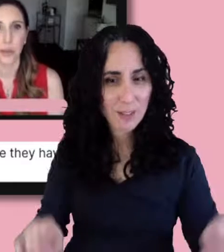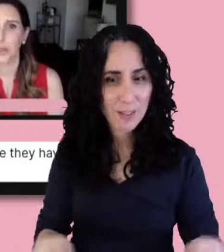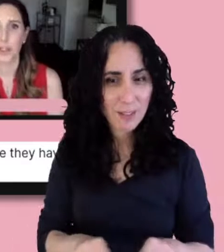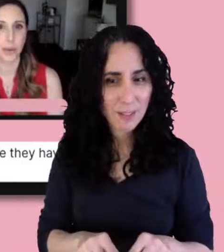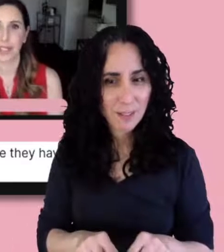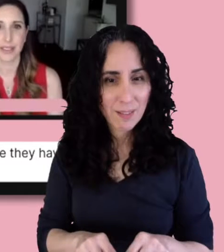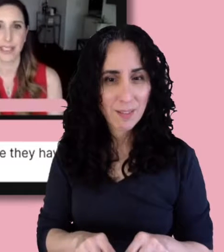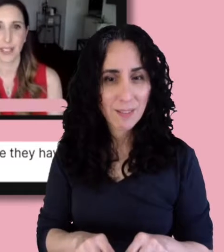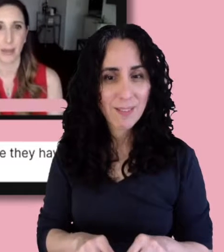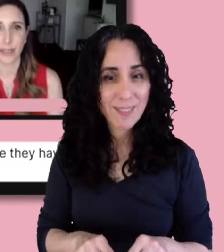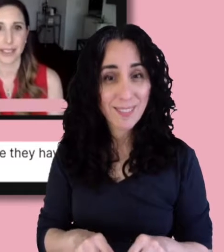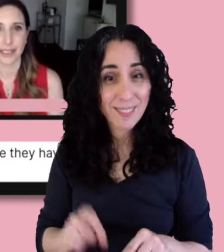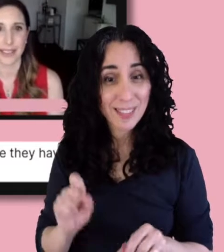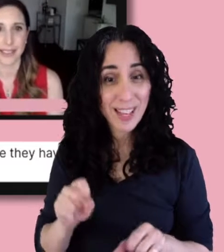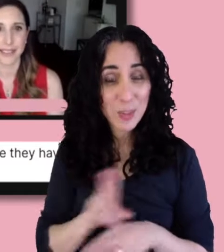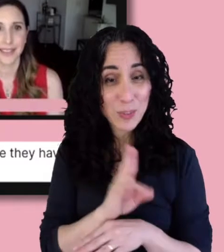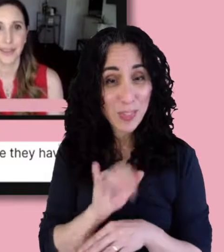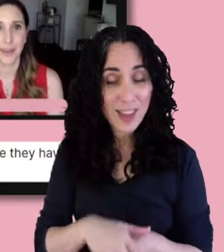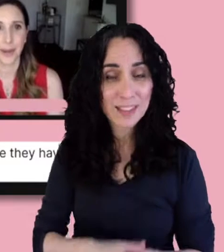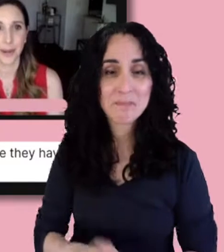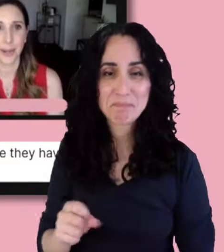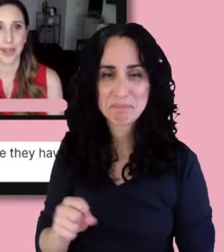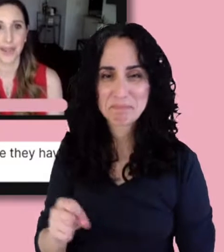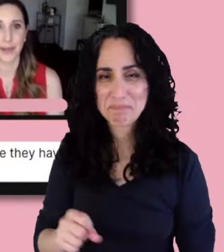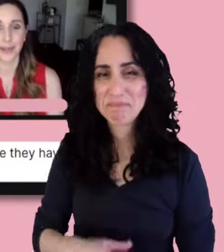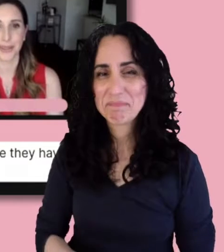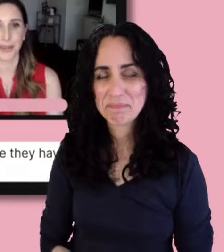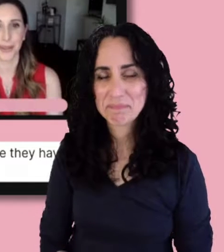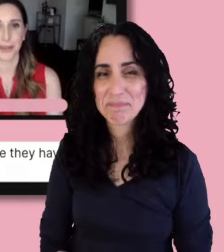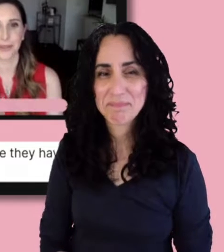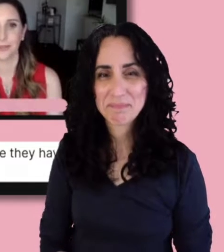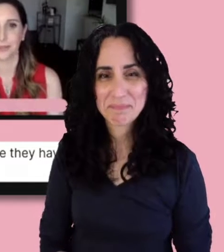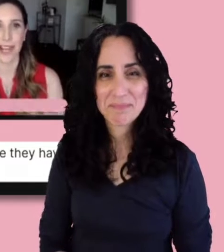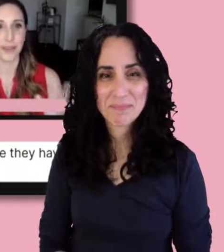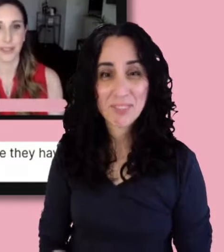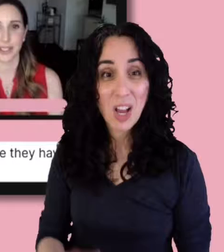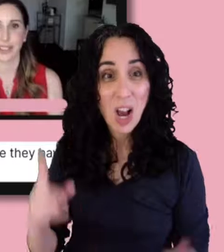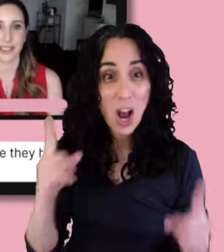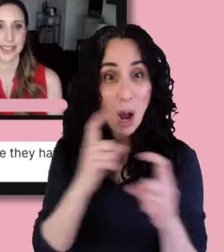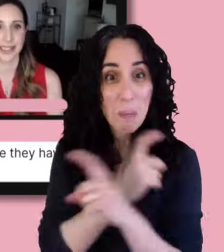Absolutely. We don't have to get complicated. Mm, For the most part, those